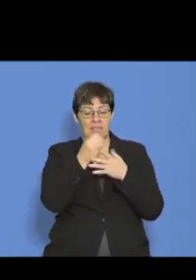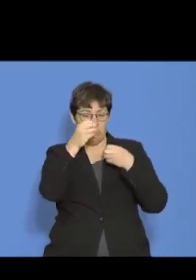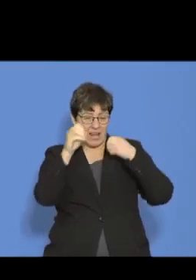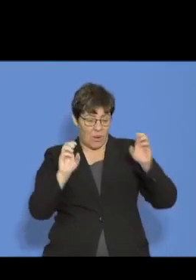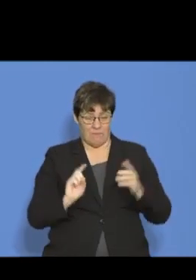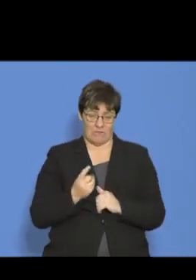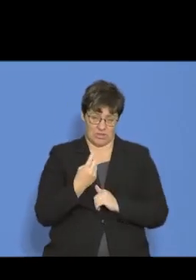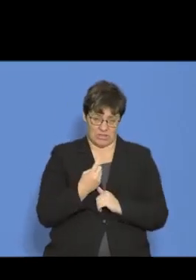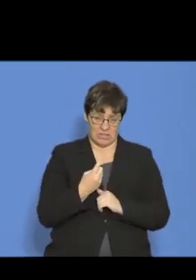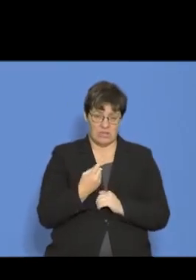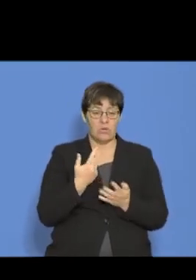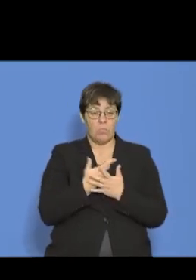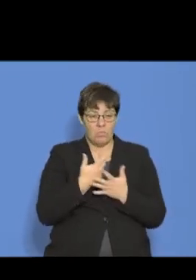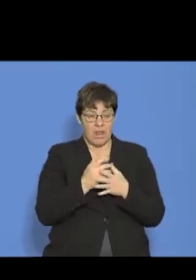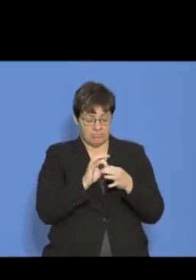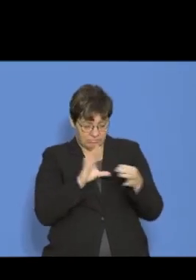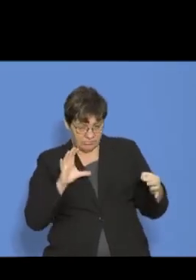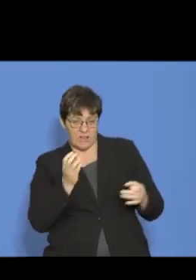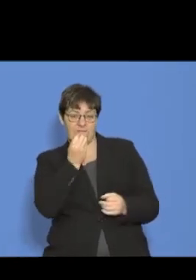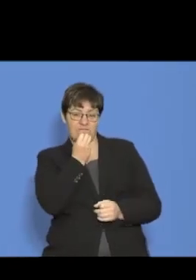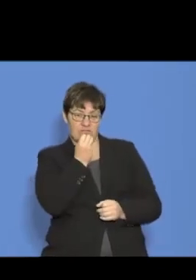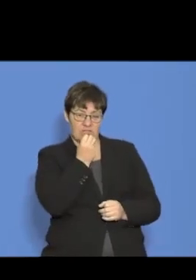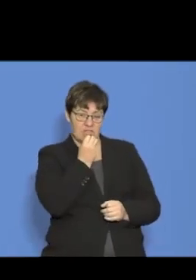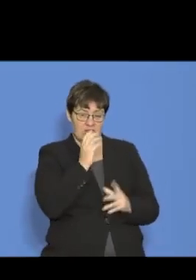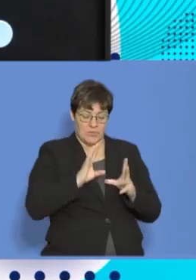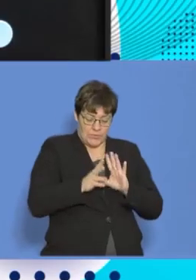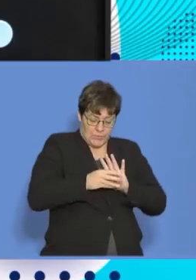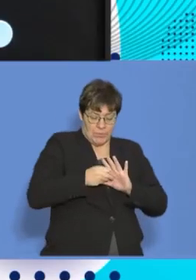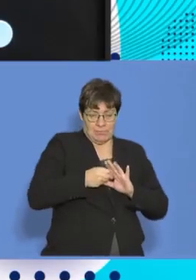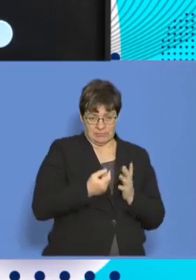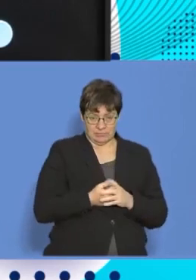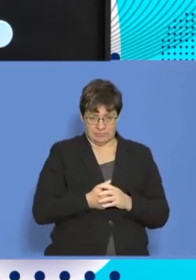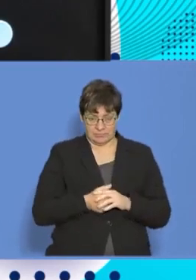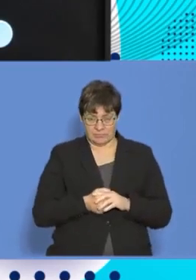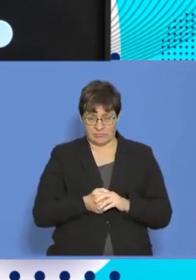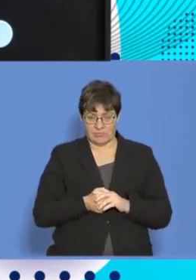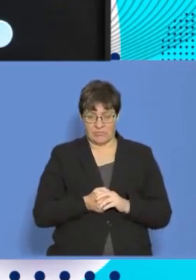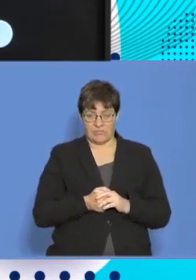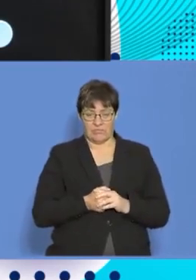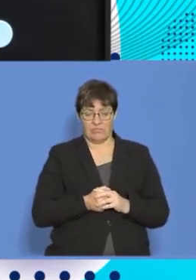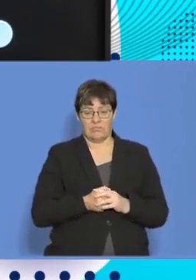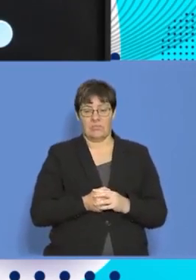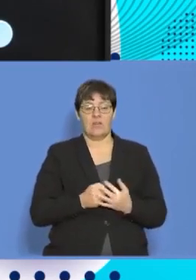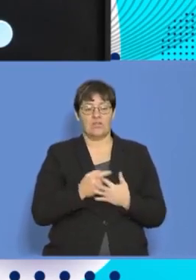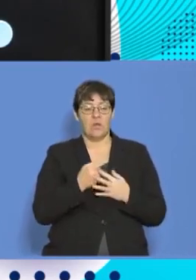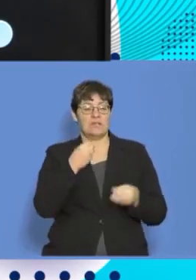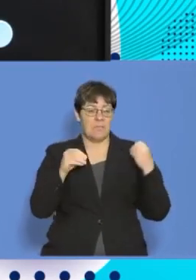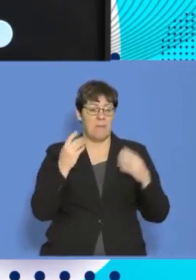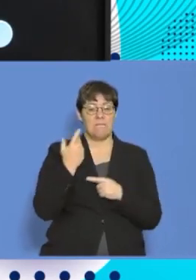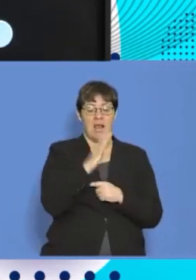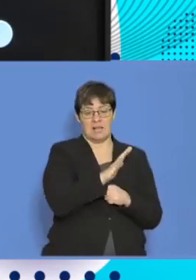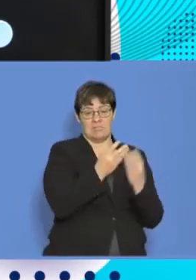down in order for us to release the nutrients. Now guys, we don't have the enzyme cellulase to break down some of the